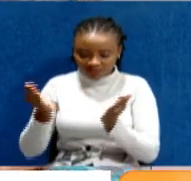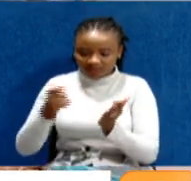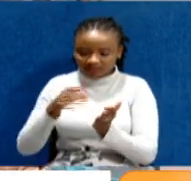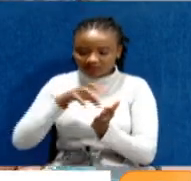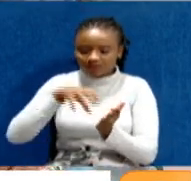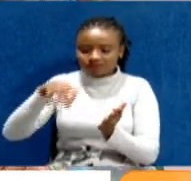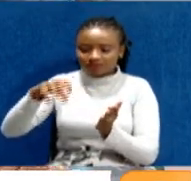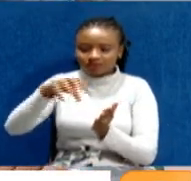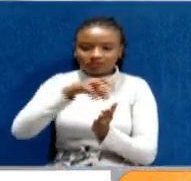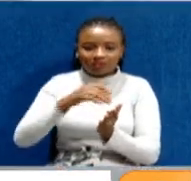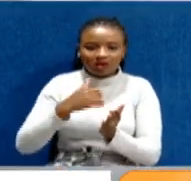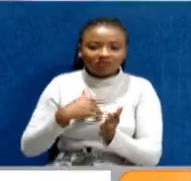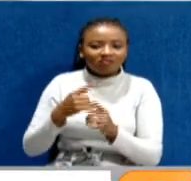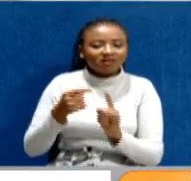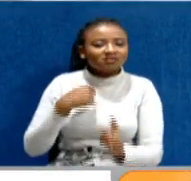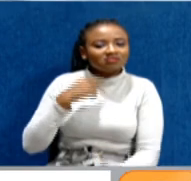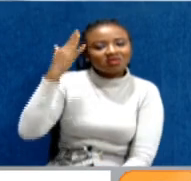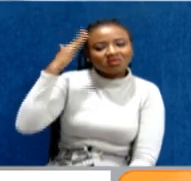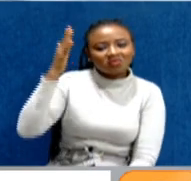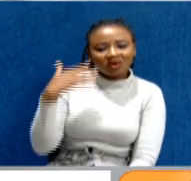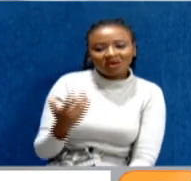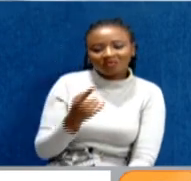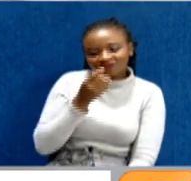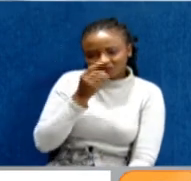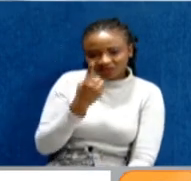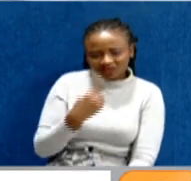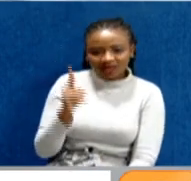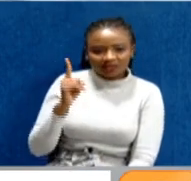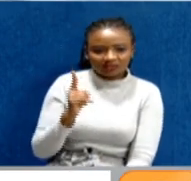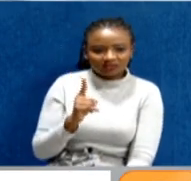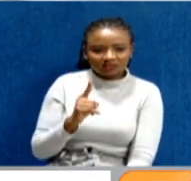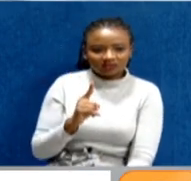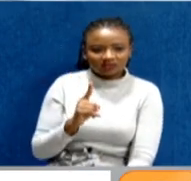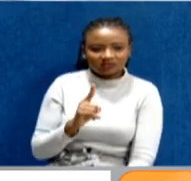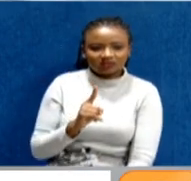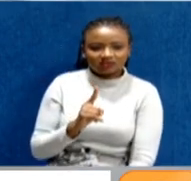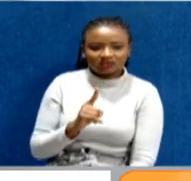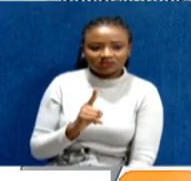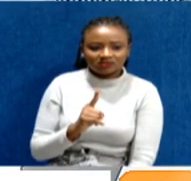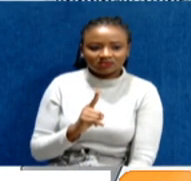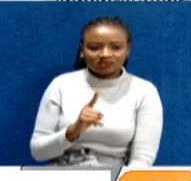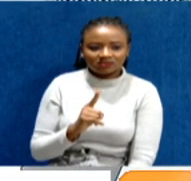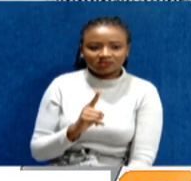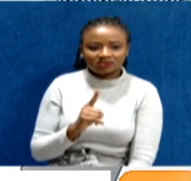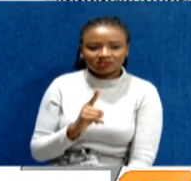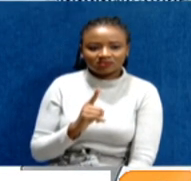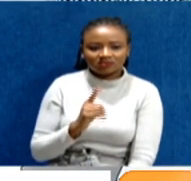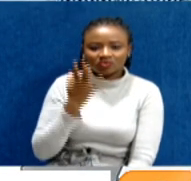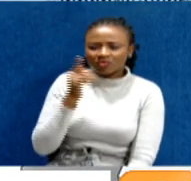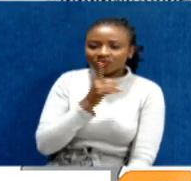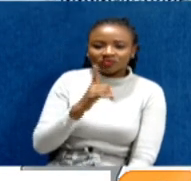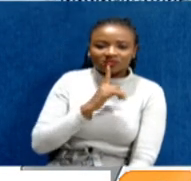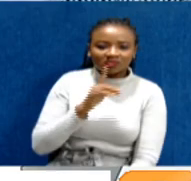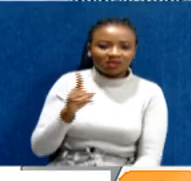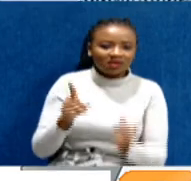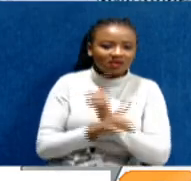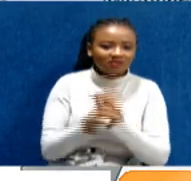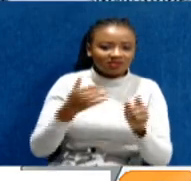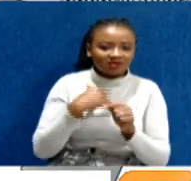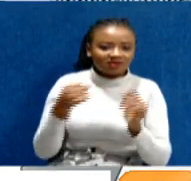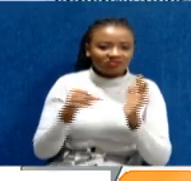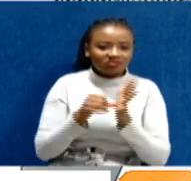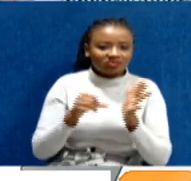So how then do I know this is the right food to eat? Because it seems from what you're saying, almost everything has issues, because there are some people who are telling